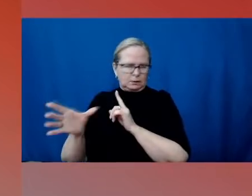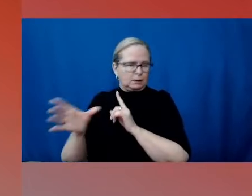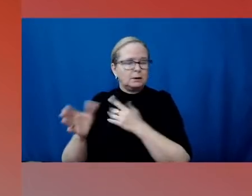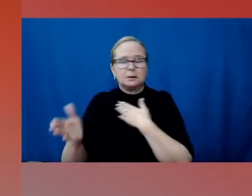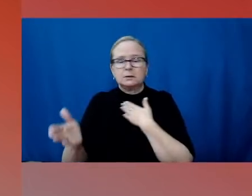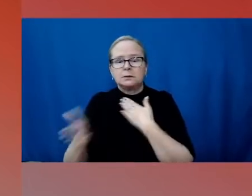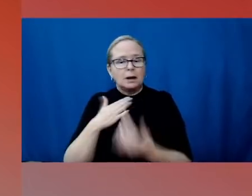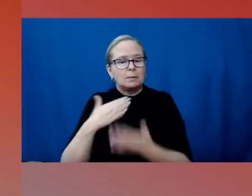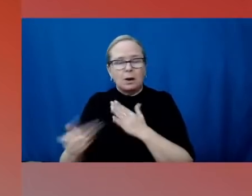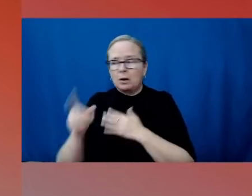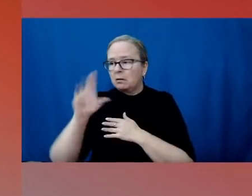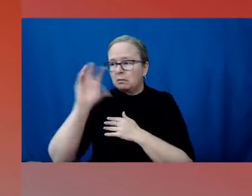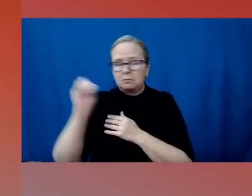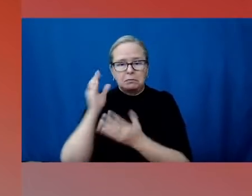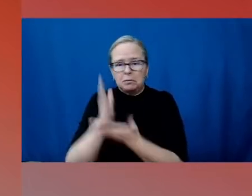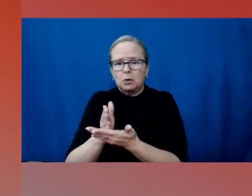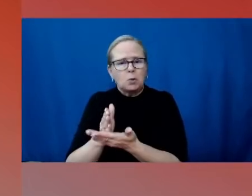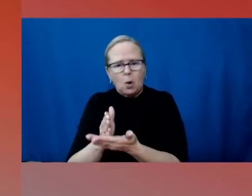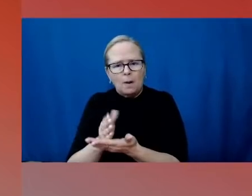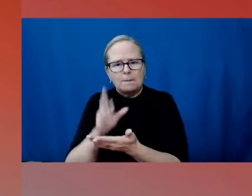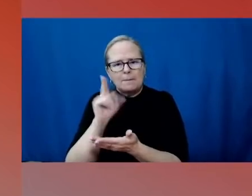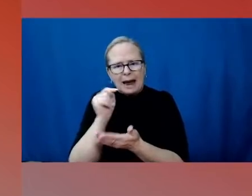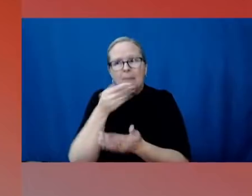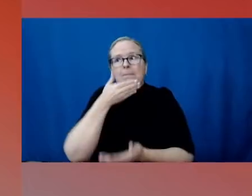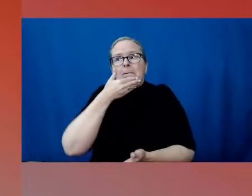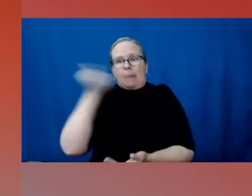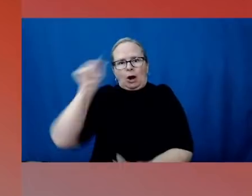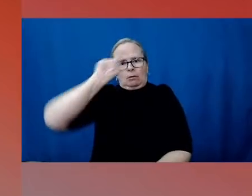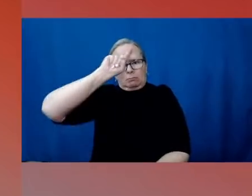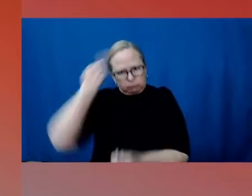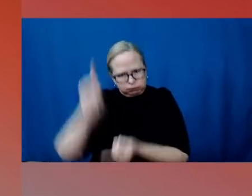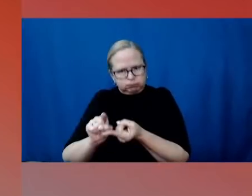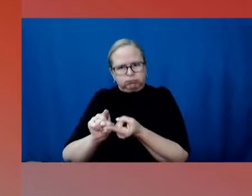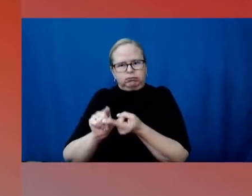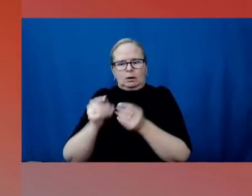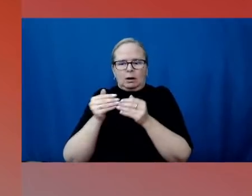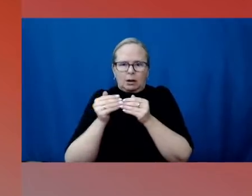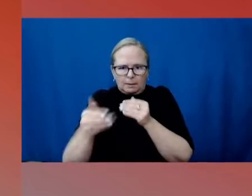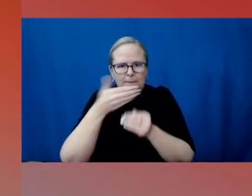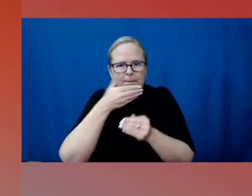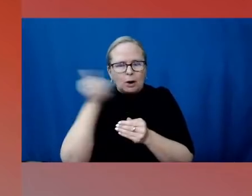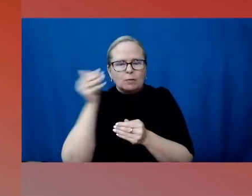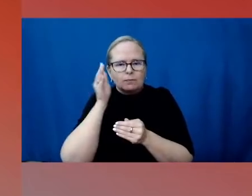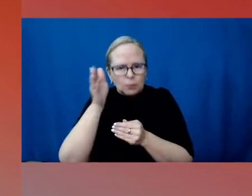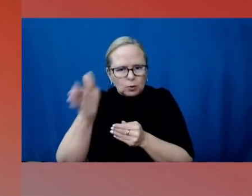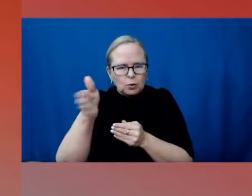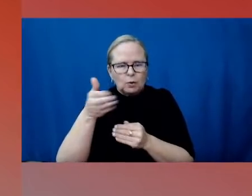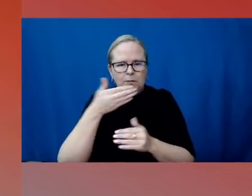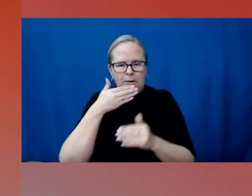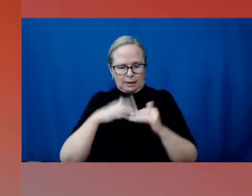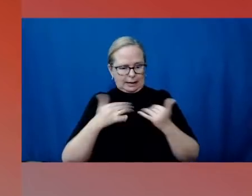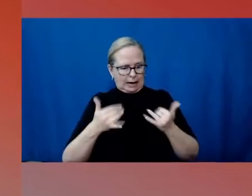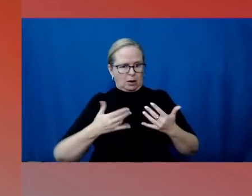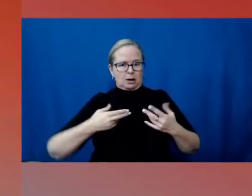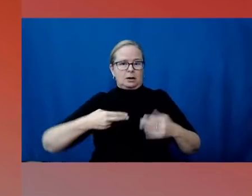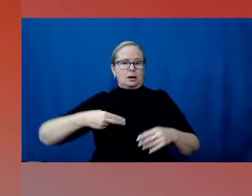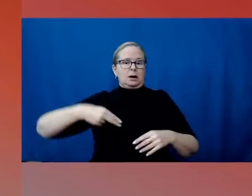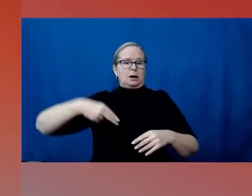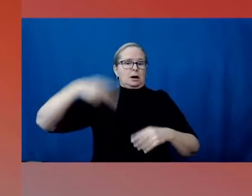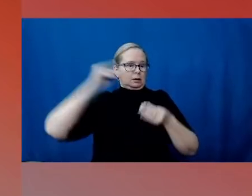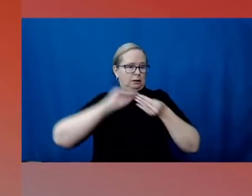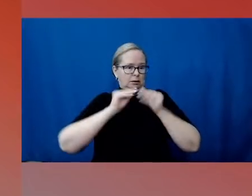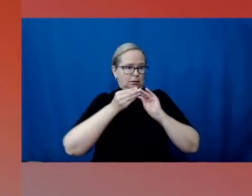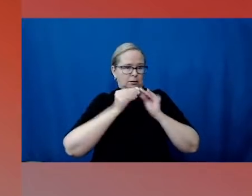it completely, we will be in much better shape when like in the future than